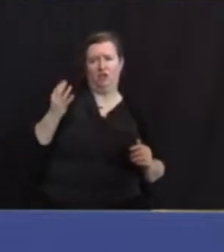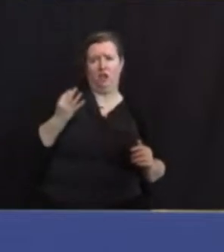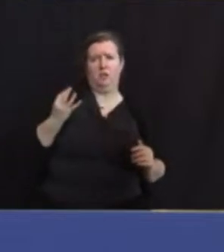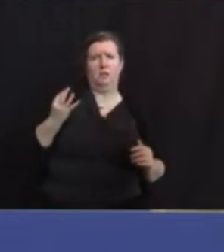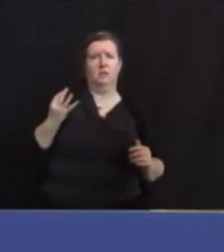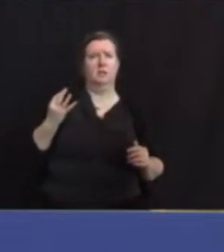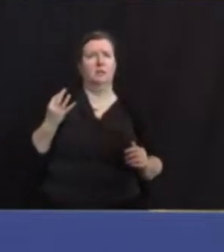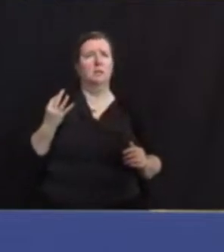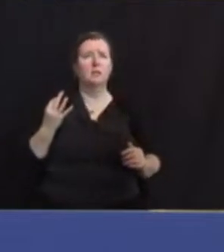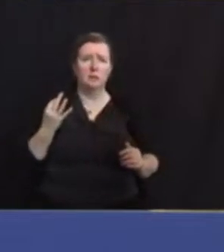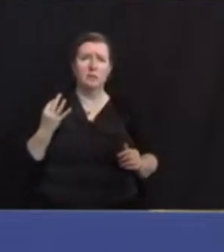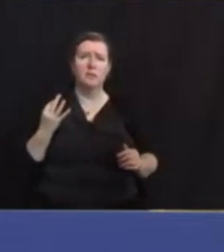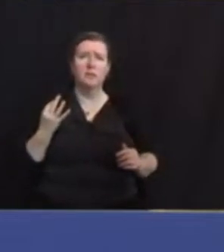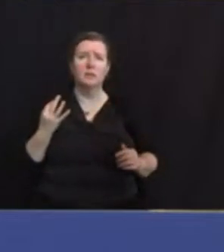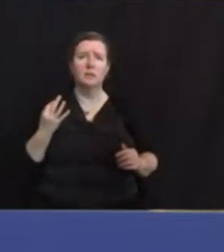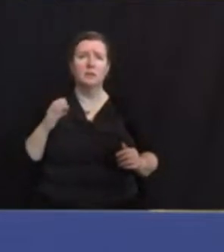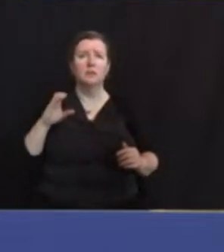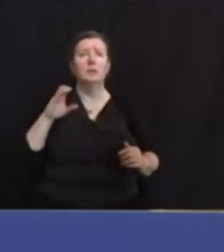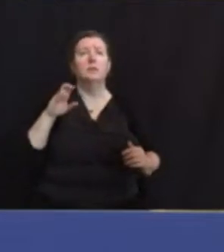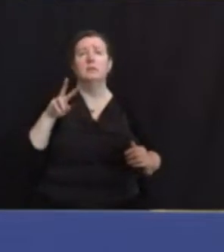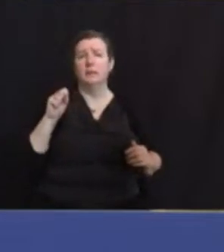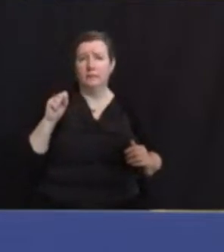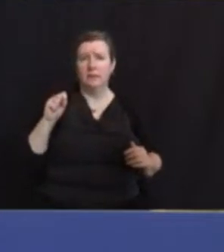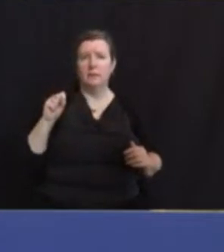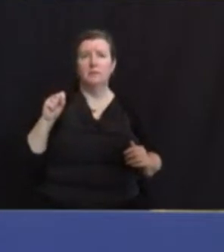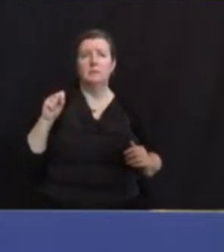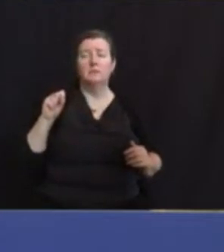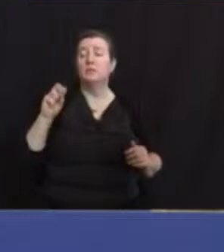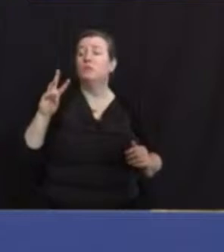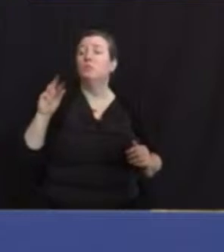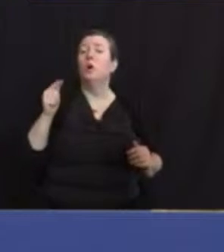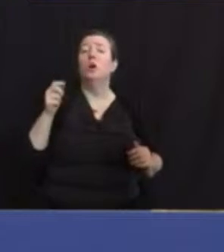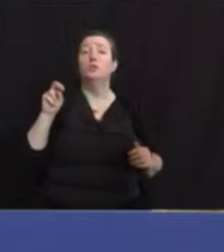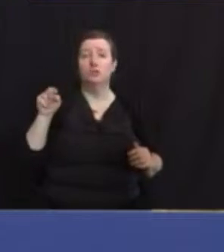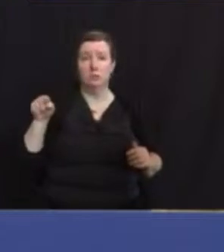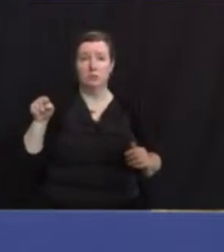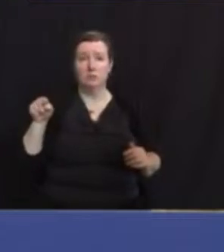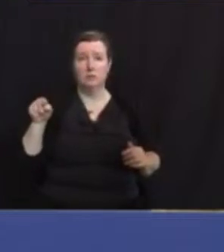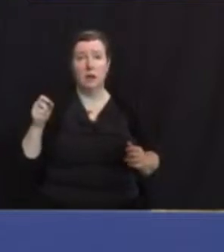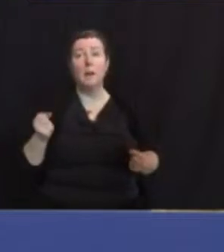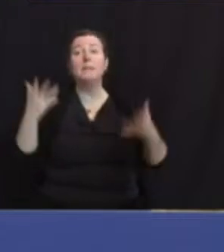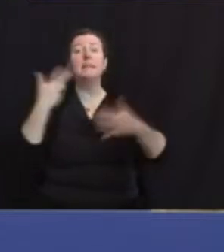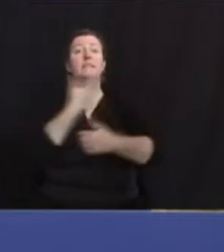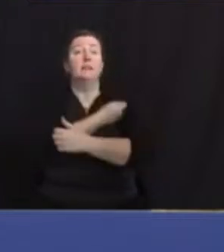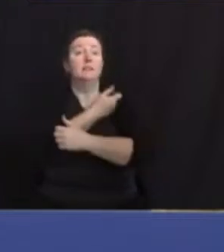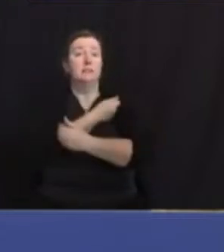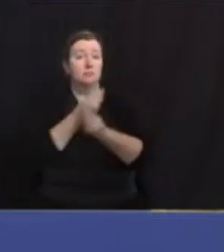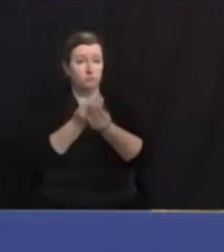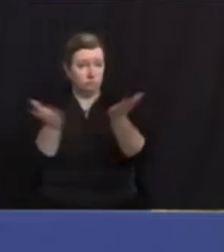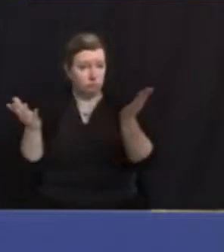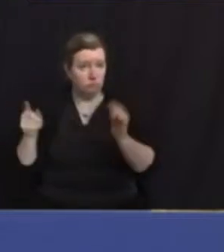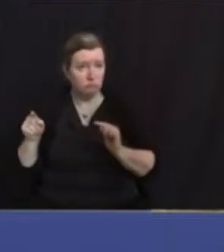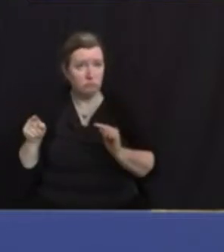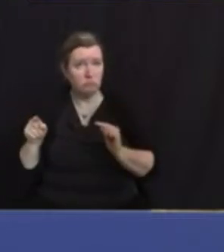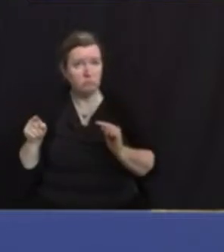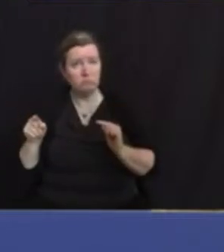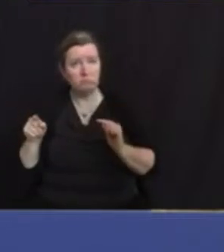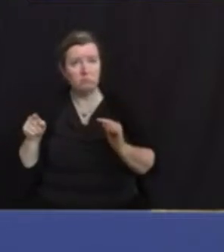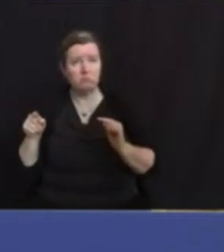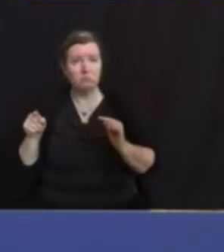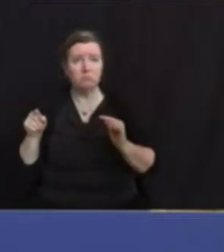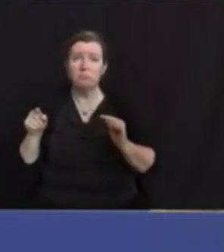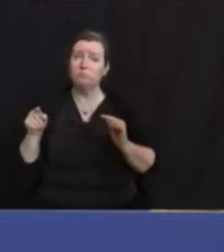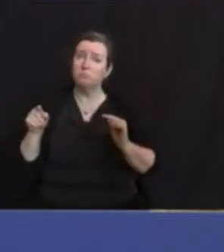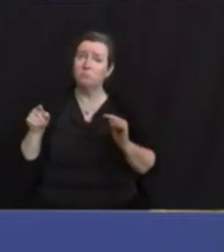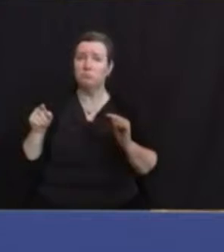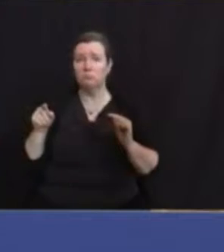the CVS Walgreens amount of shots administered divided by amount of shots that they had received was